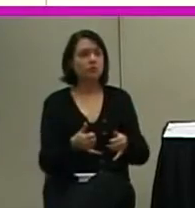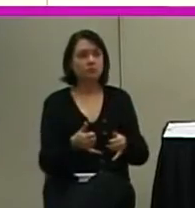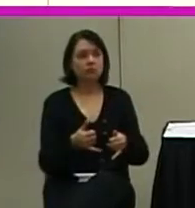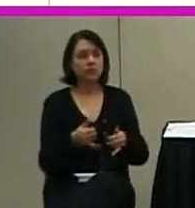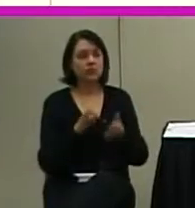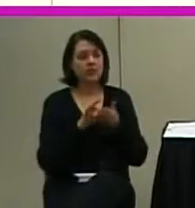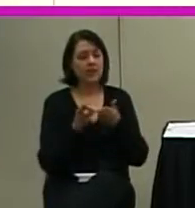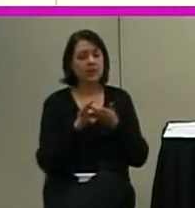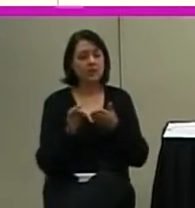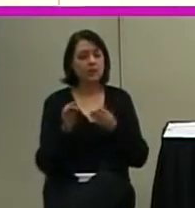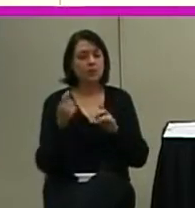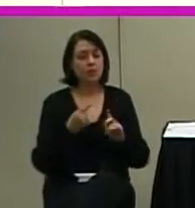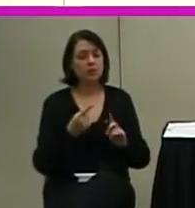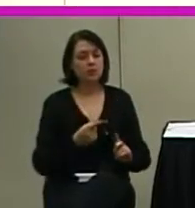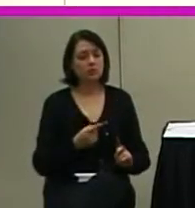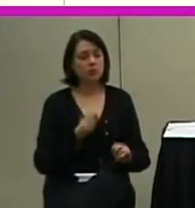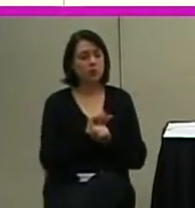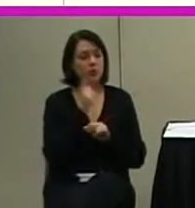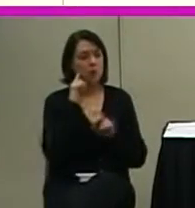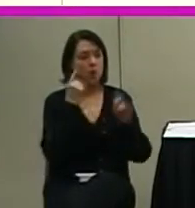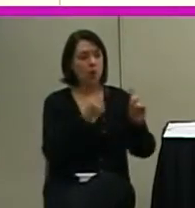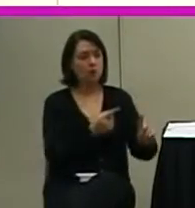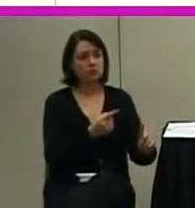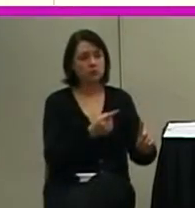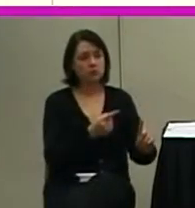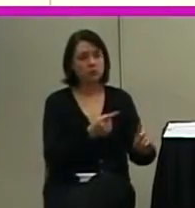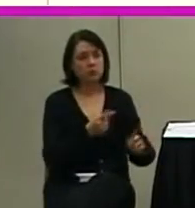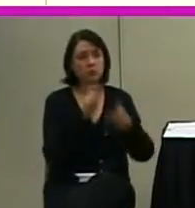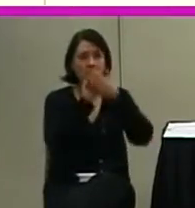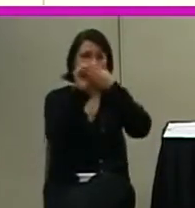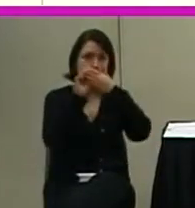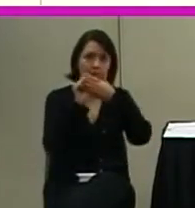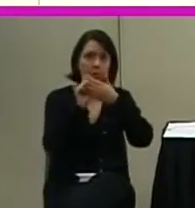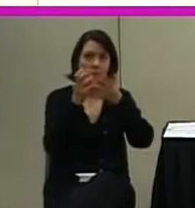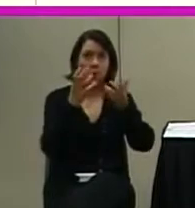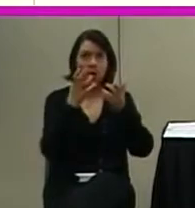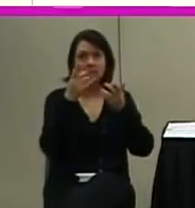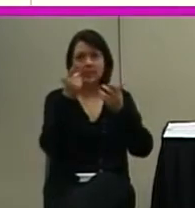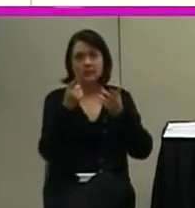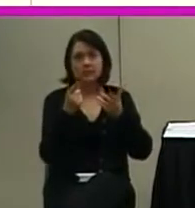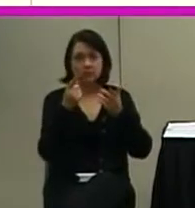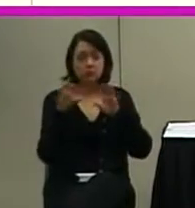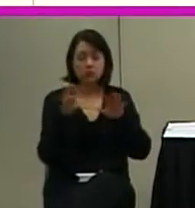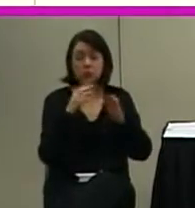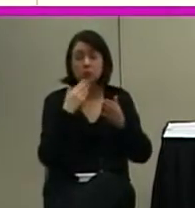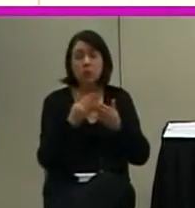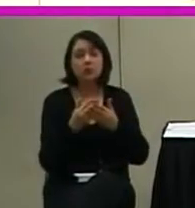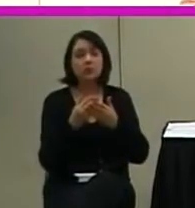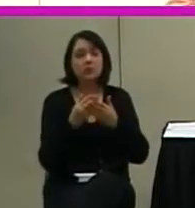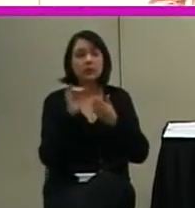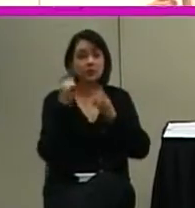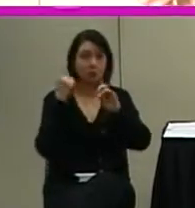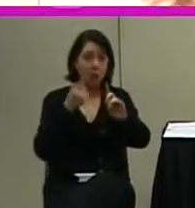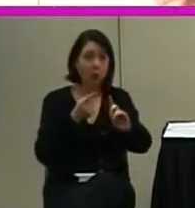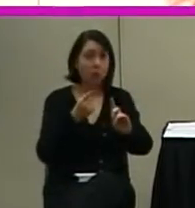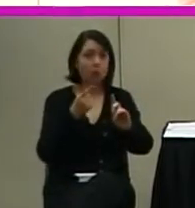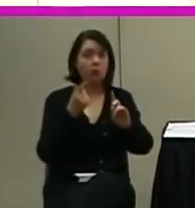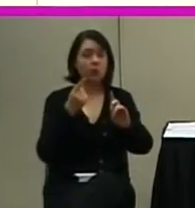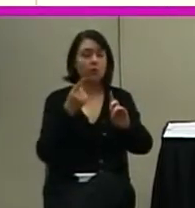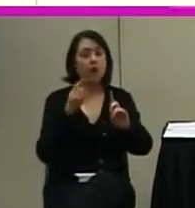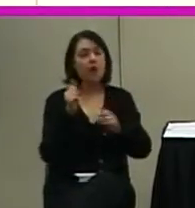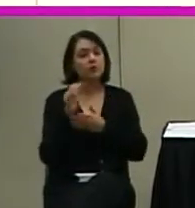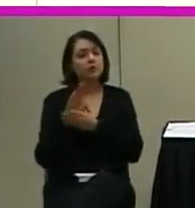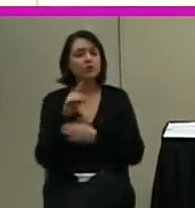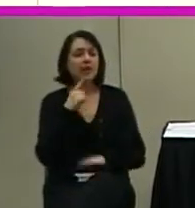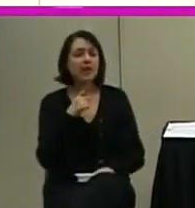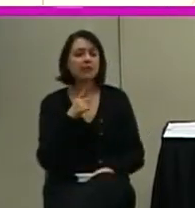your points and you're working toward a goal. So we put it on the chart. We want you to be out here, you're making it, you're doing well, that's your goal. Other